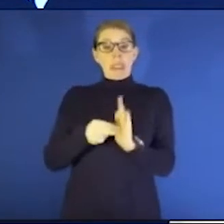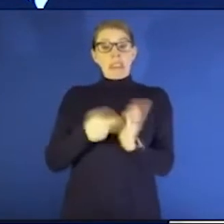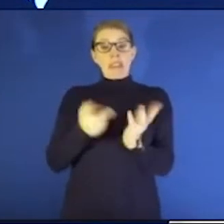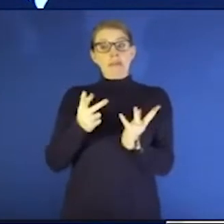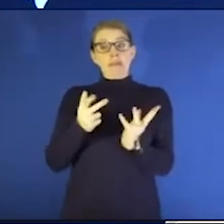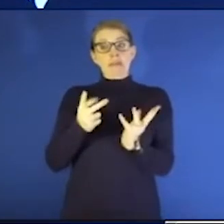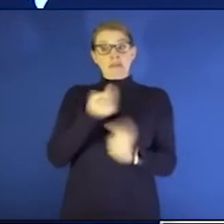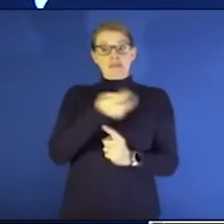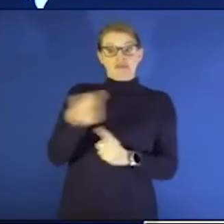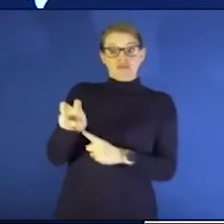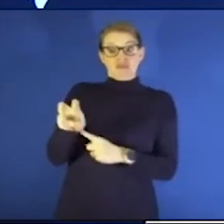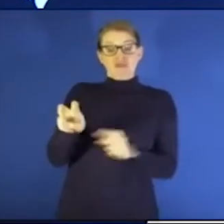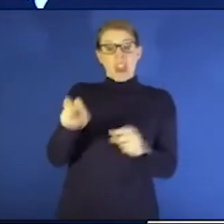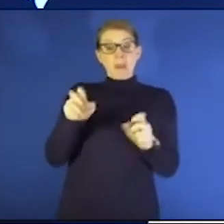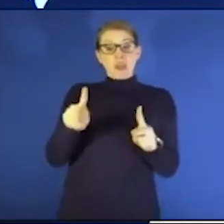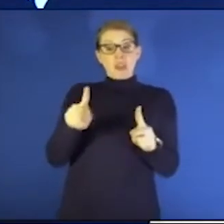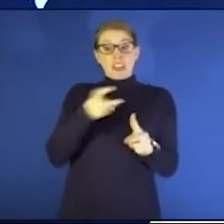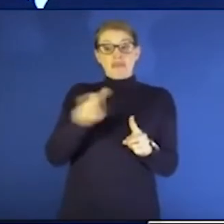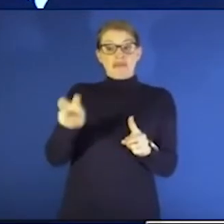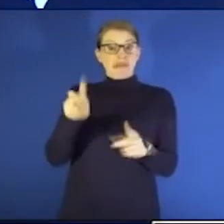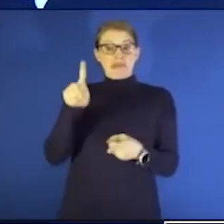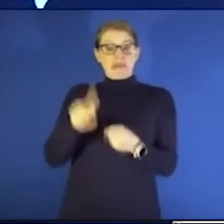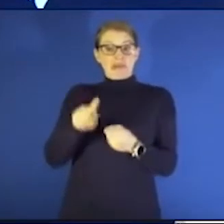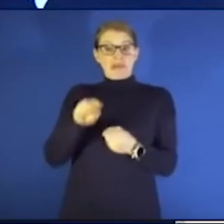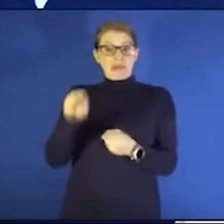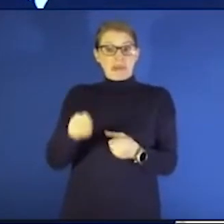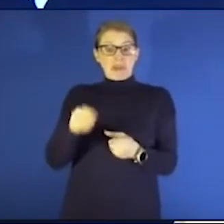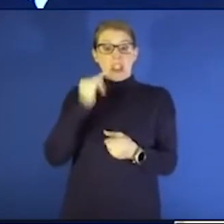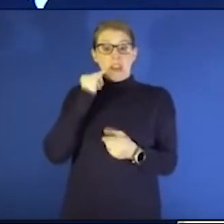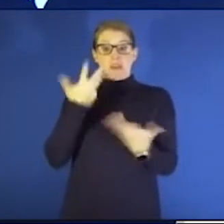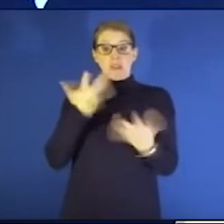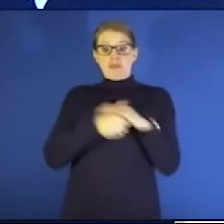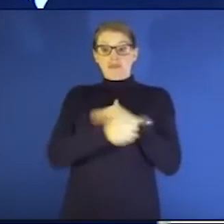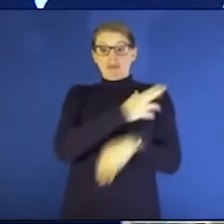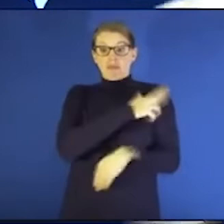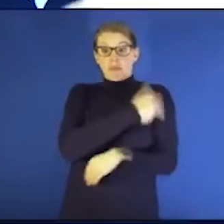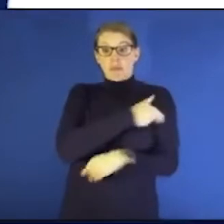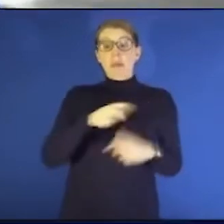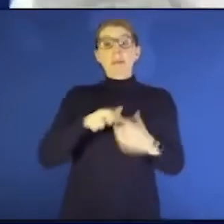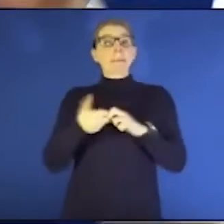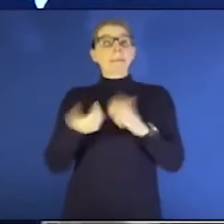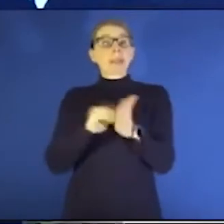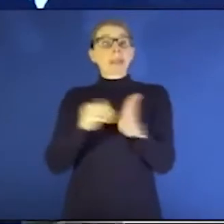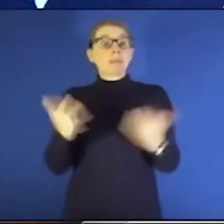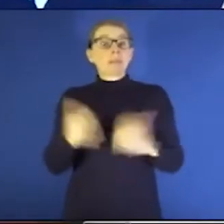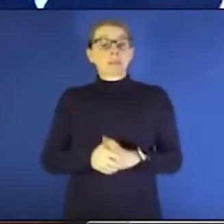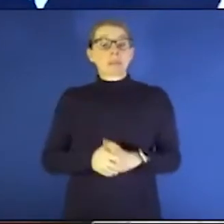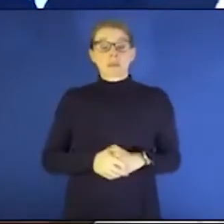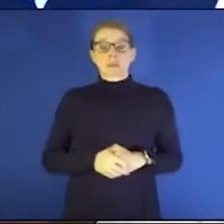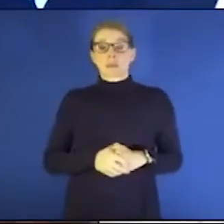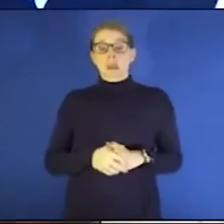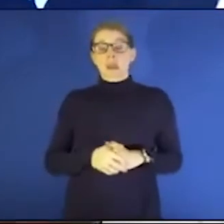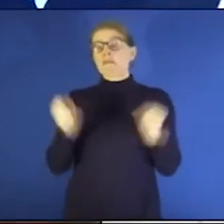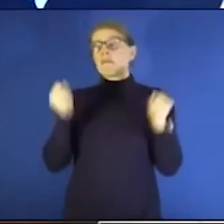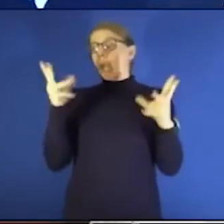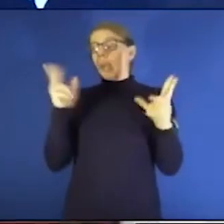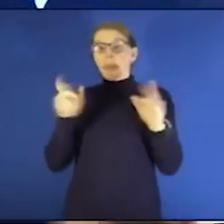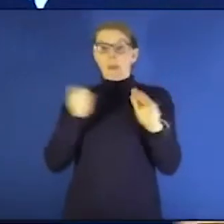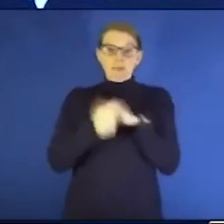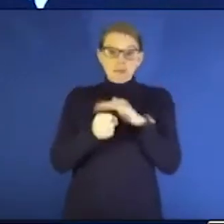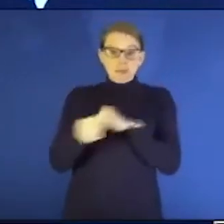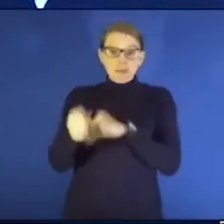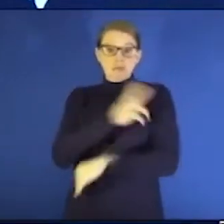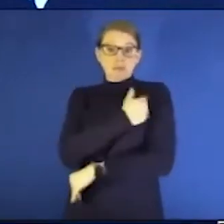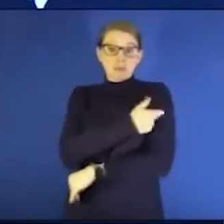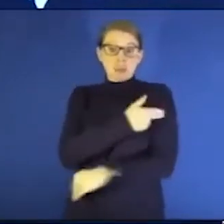the ICU once you get hospitalized. The problem is, once again, because you get so many people hospitalized, there can still be a lot of folks in the